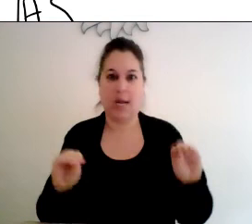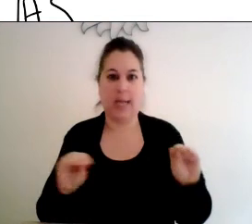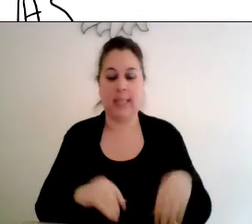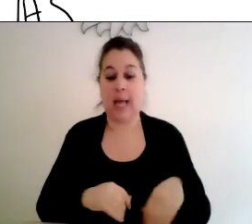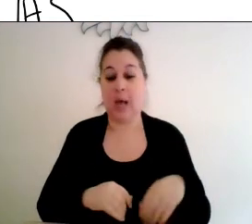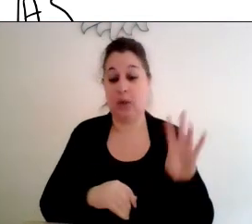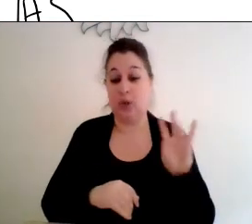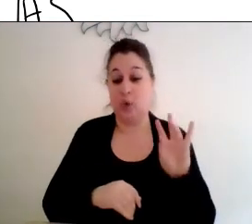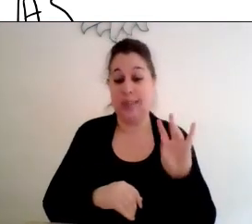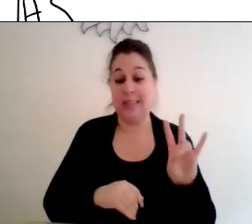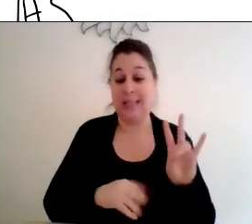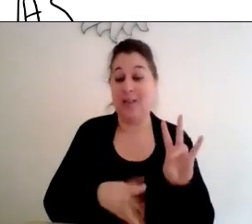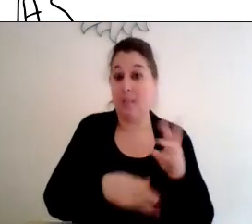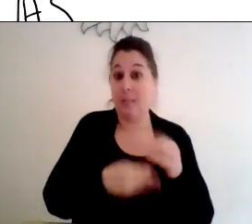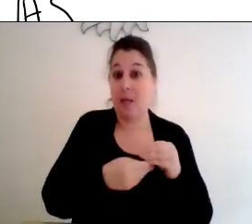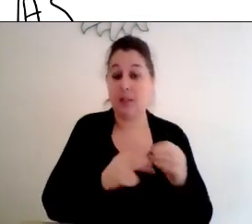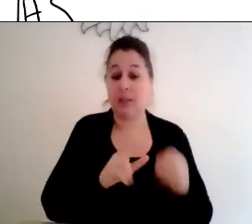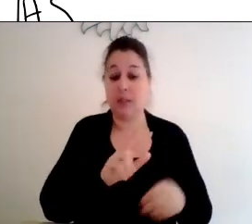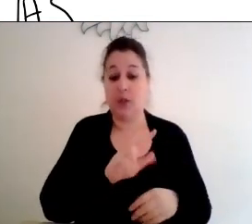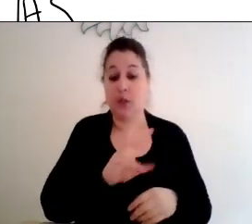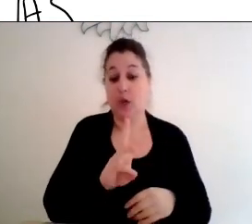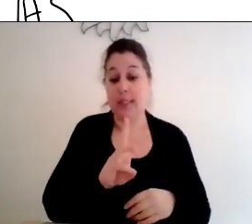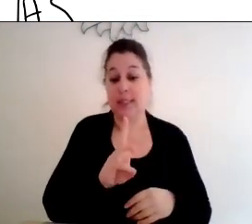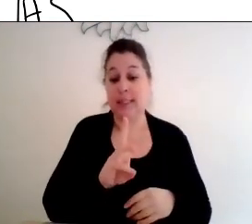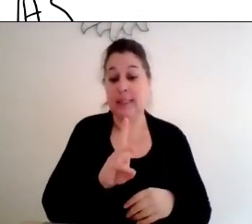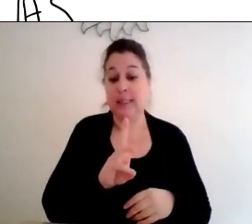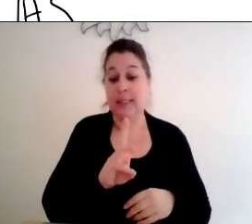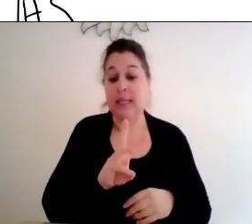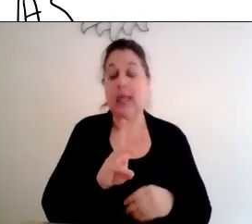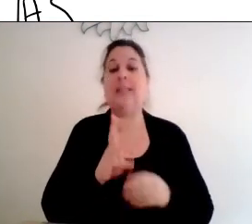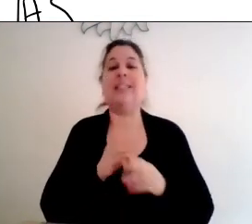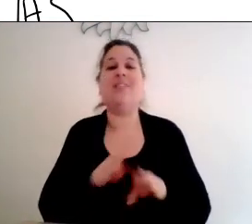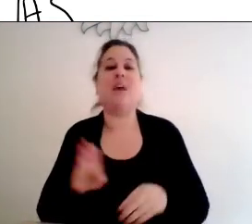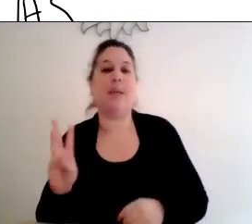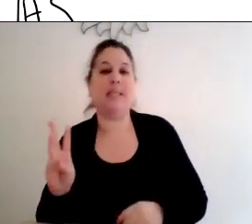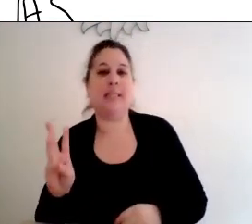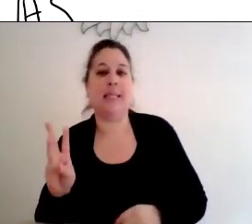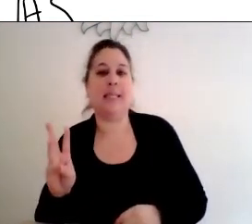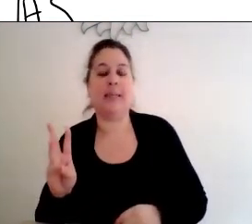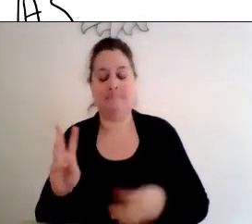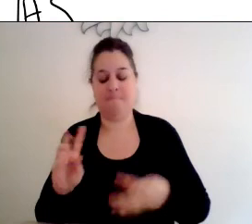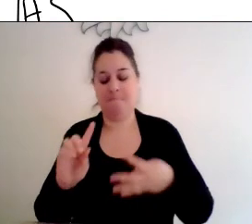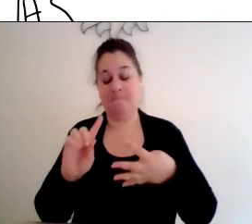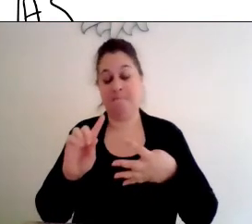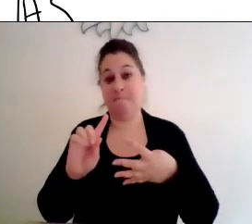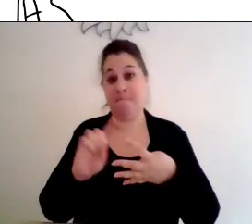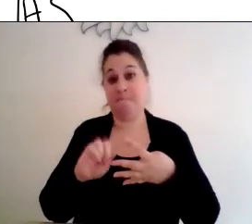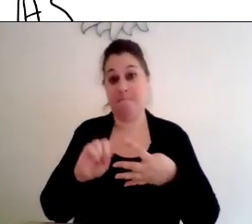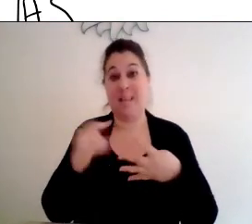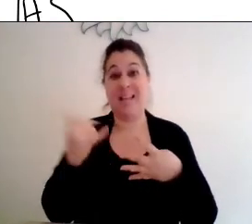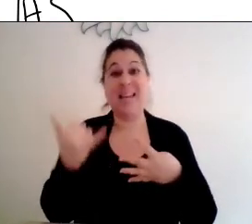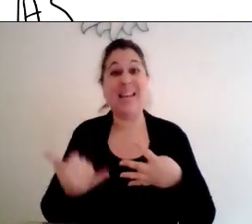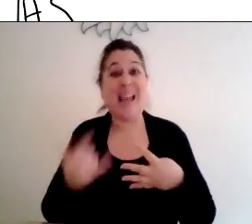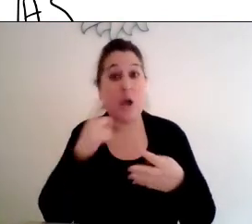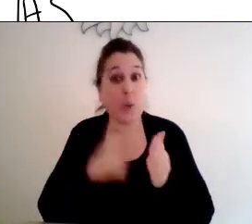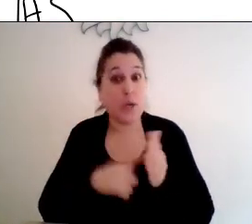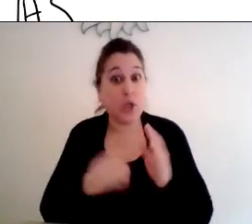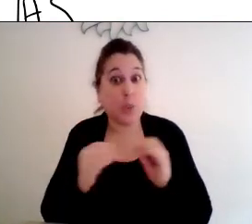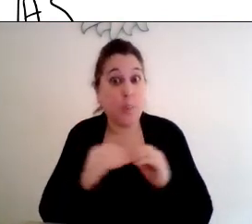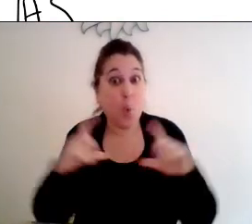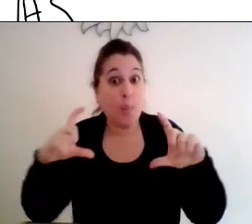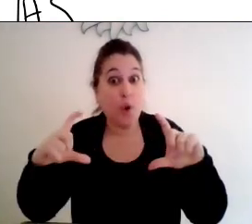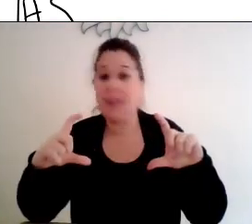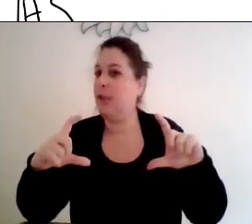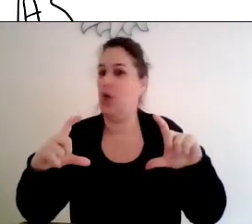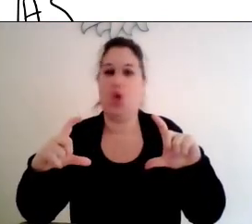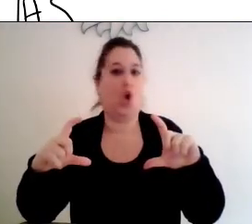any exponents? Nope. Any multiplication or division? Yes, I see division. 36 divided by 6. So I got to do that